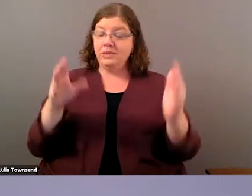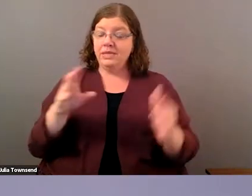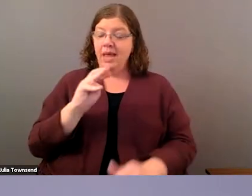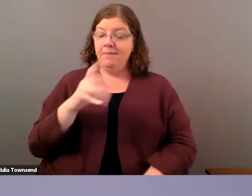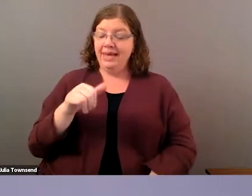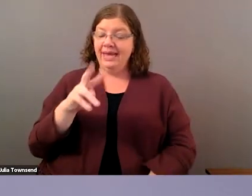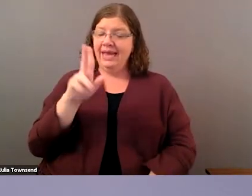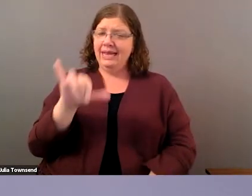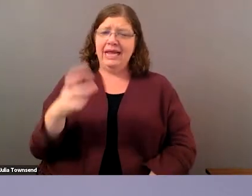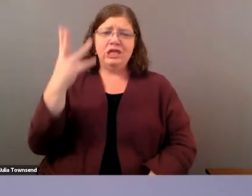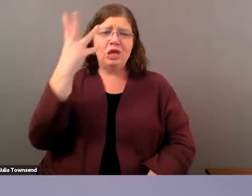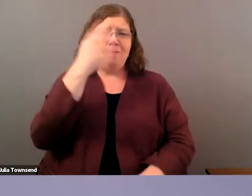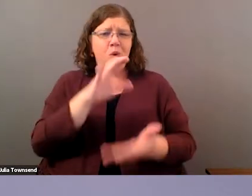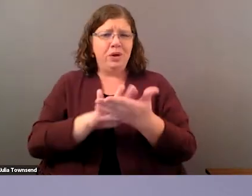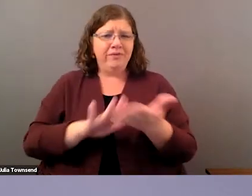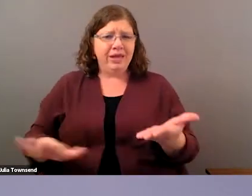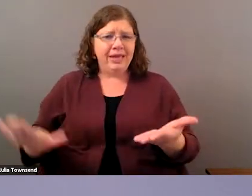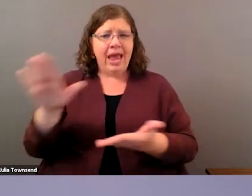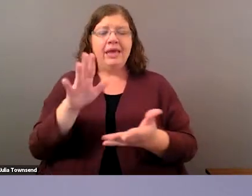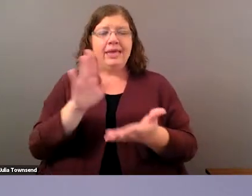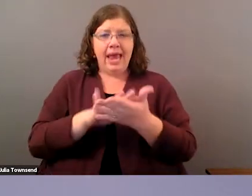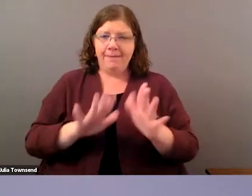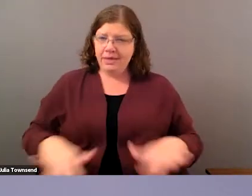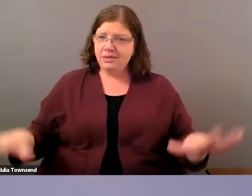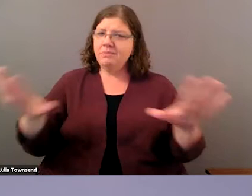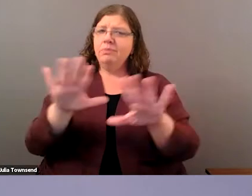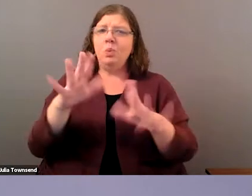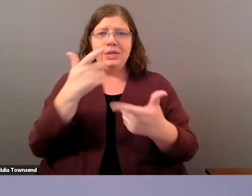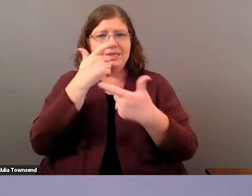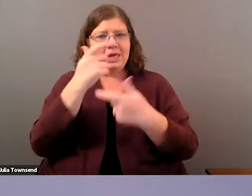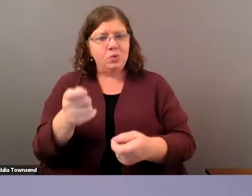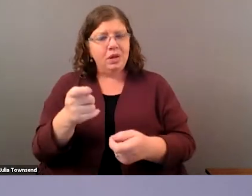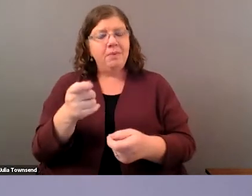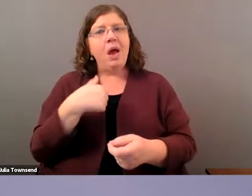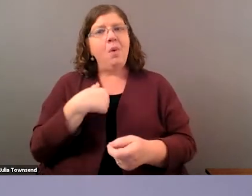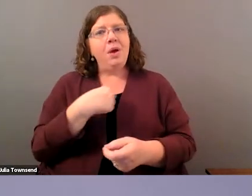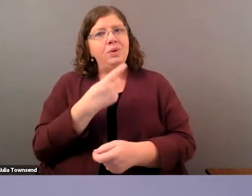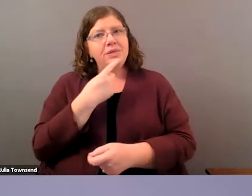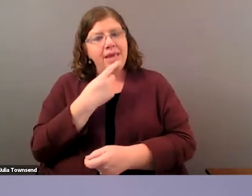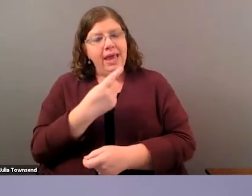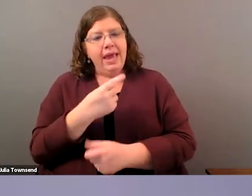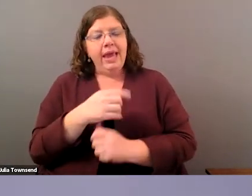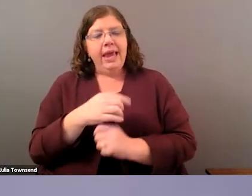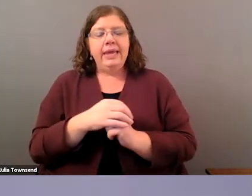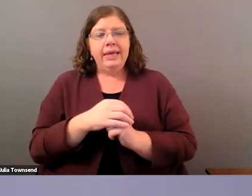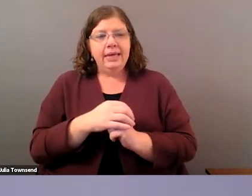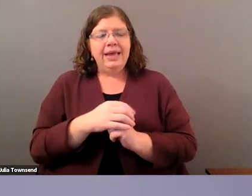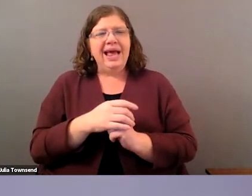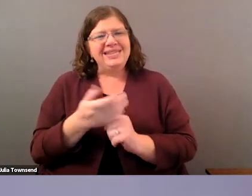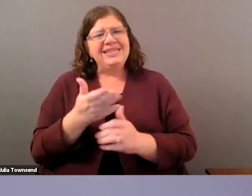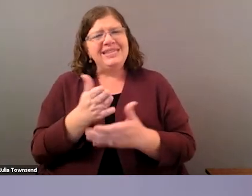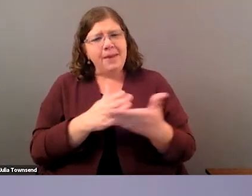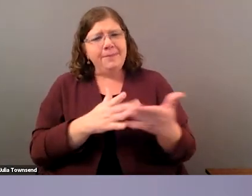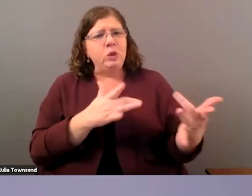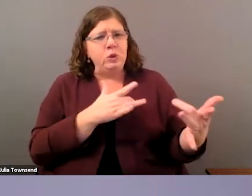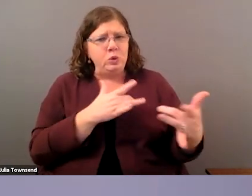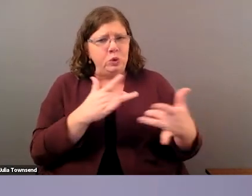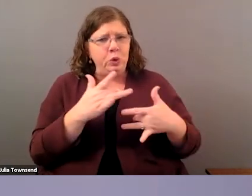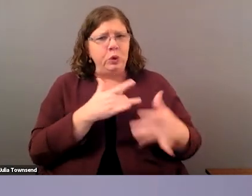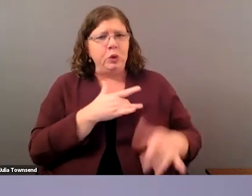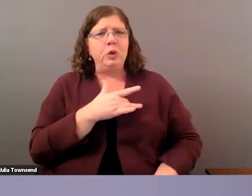beautiful campus, and it was very interesting. But I do want to say I have some concern